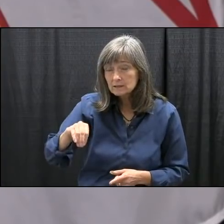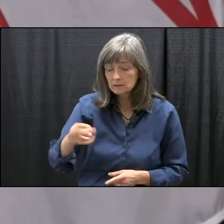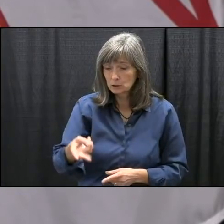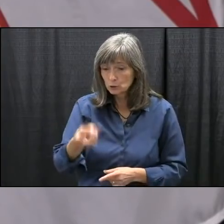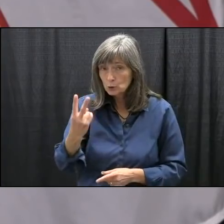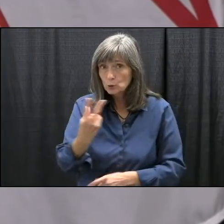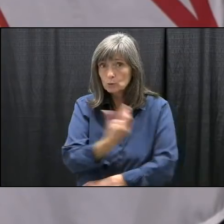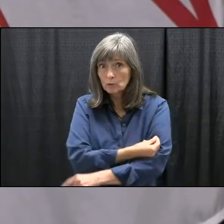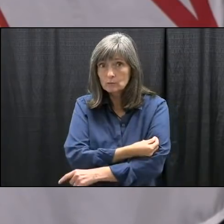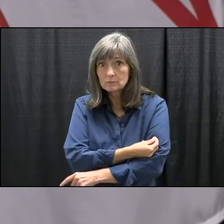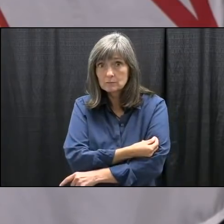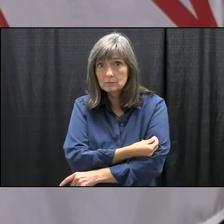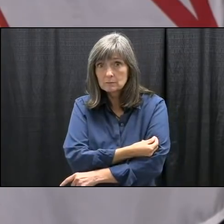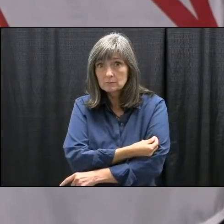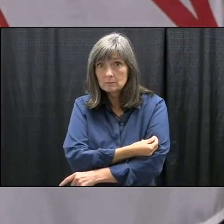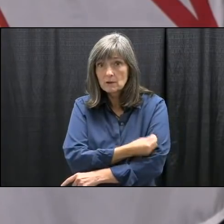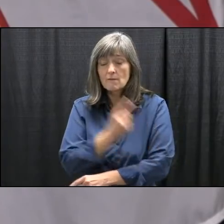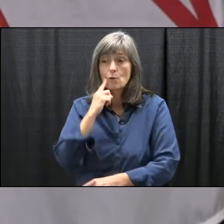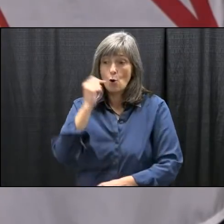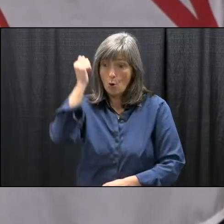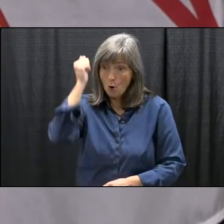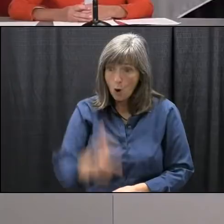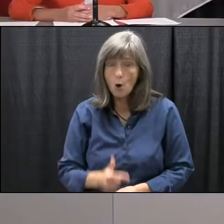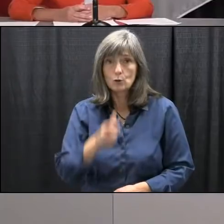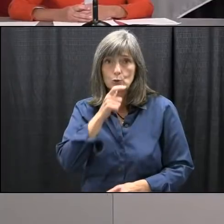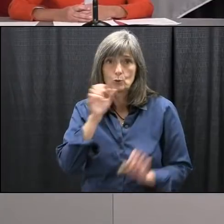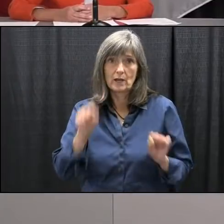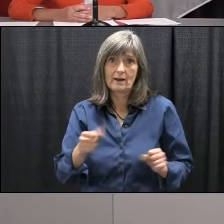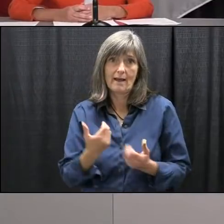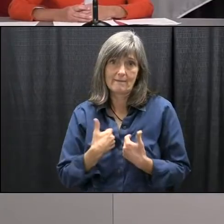for everybody who's eligible.